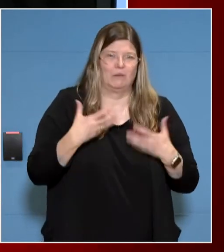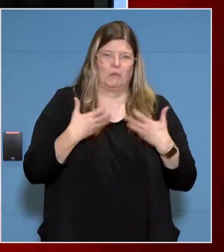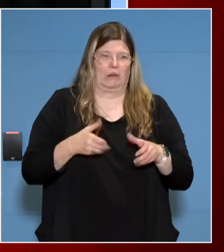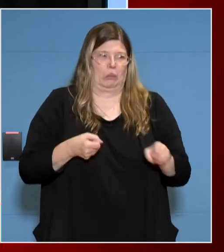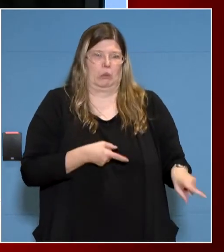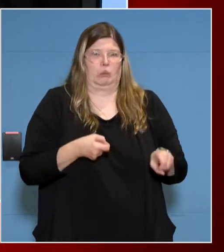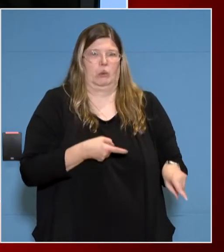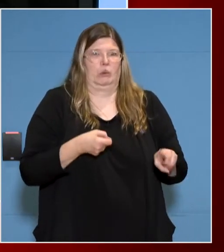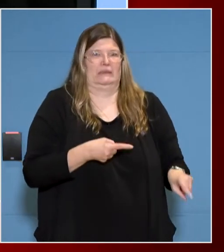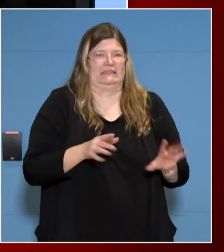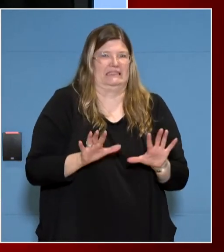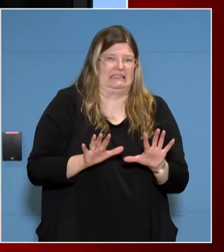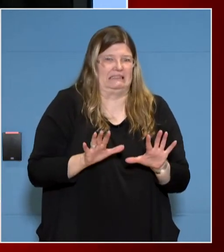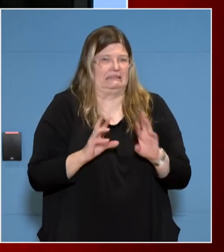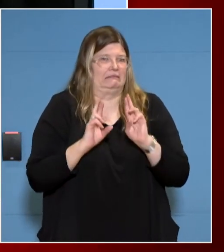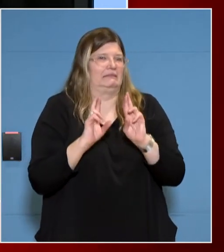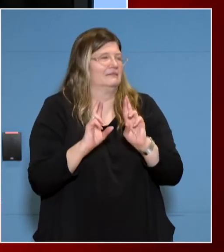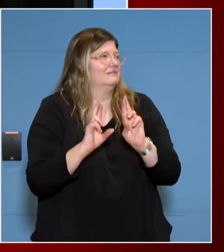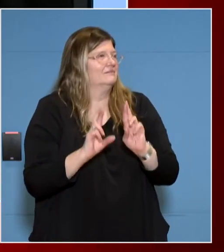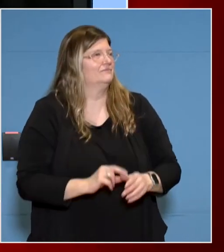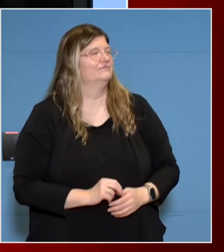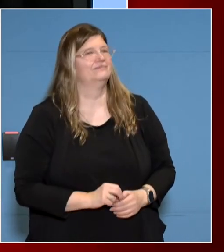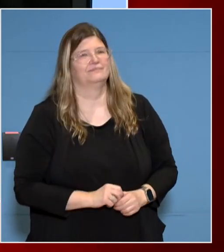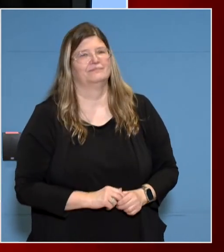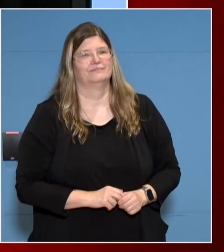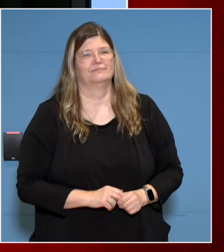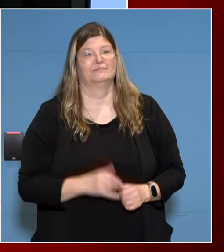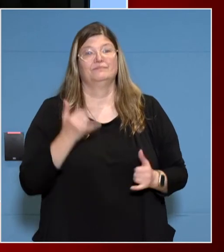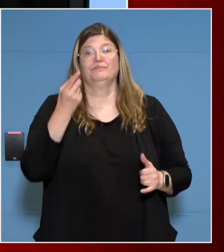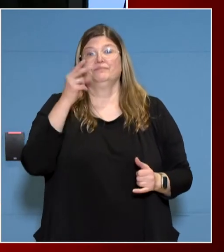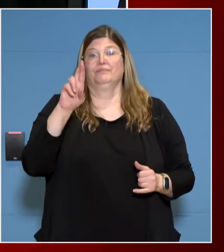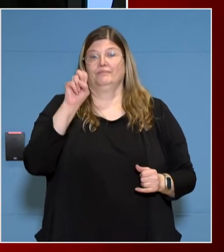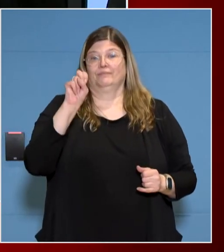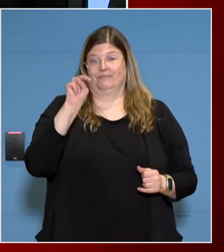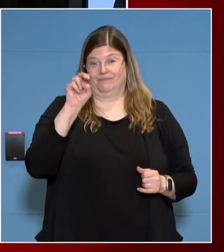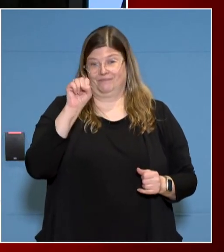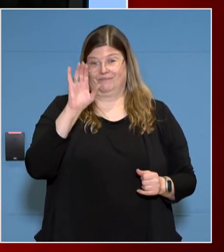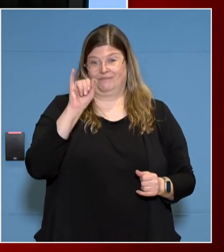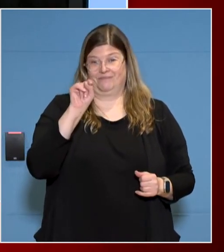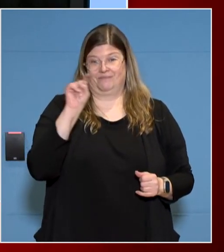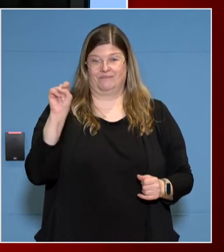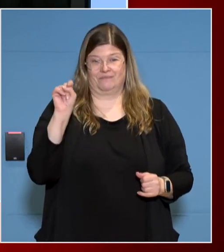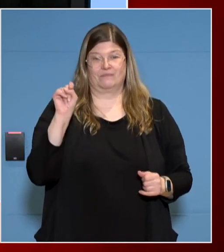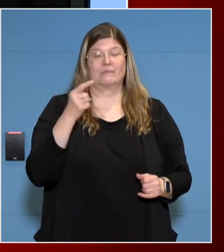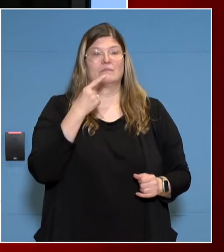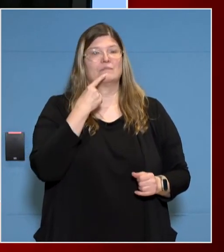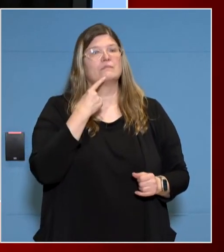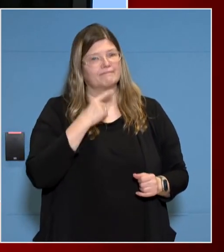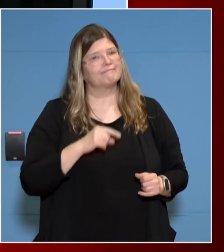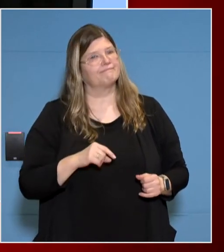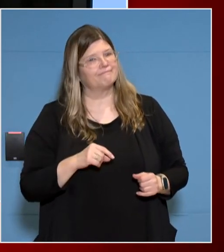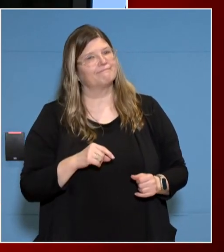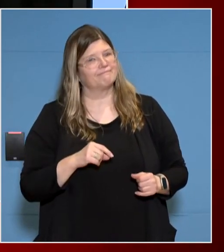Sure, and this question goes to the heart of why we have a small network of providers who are able to manage the storage